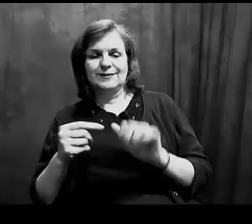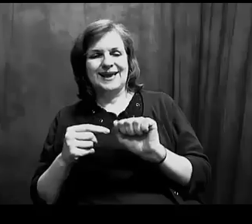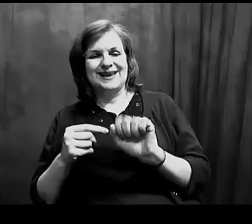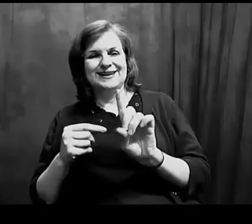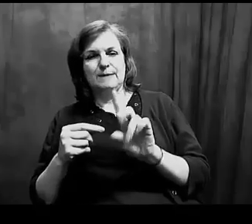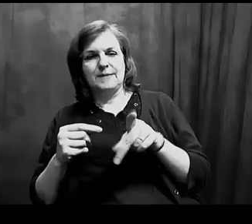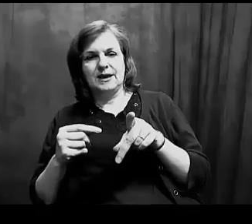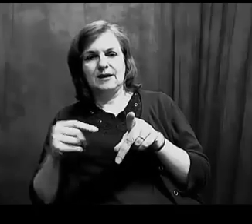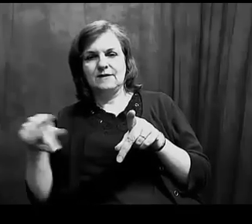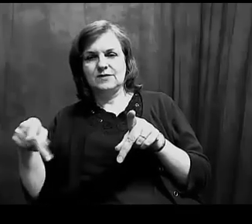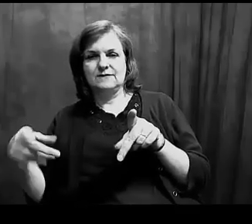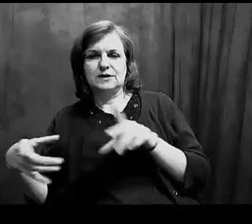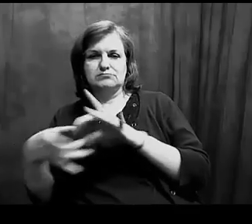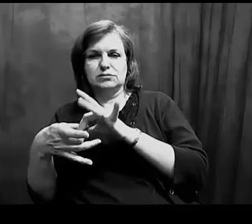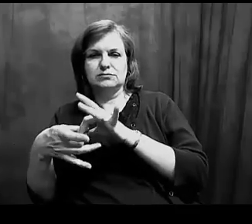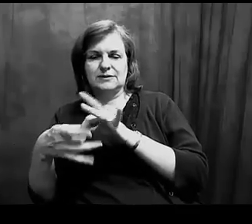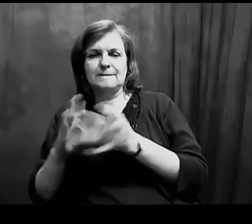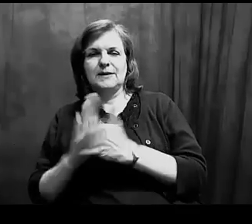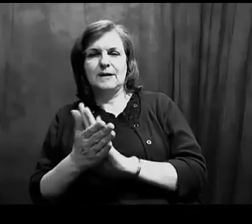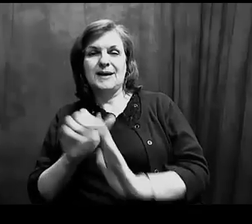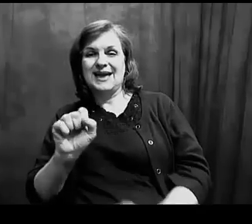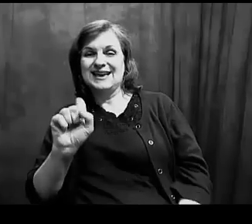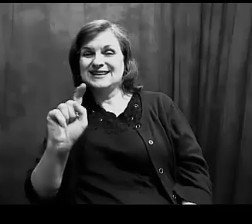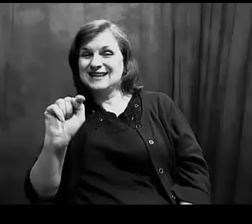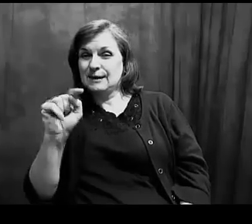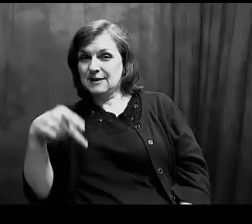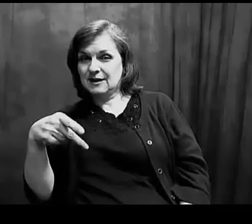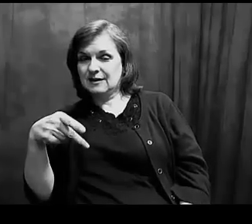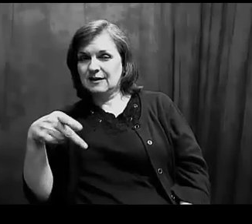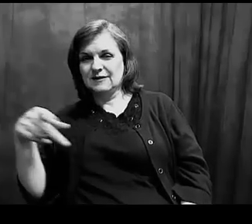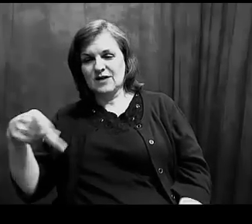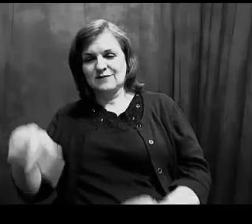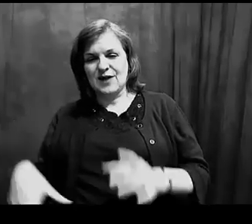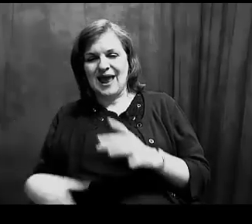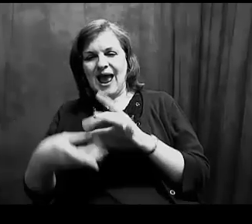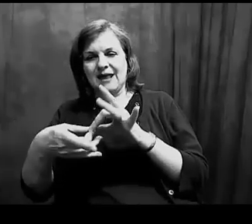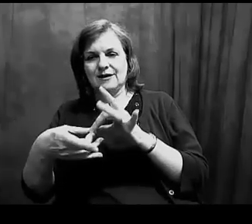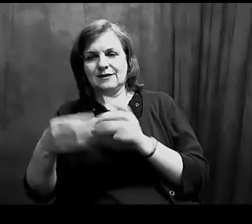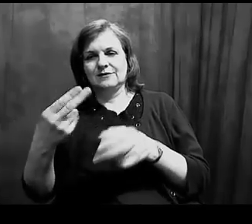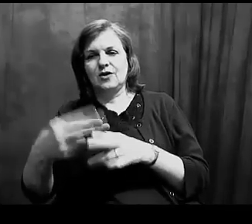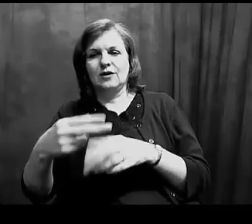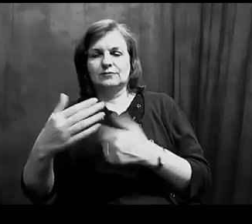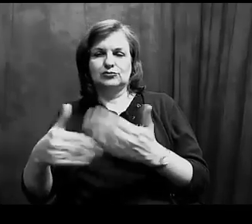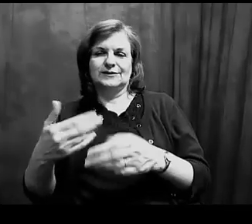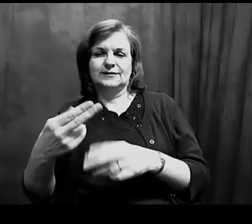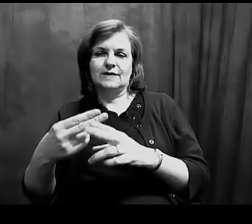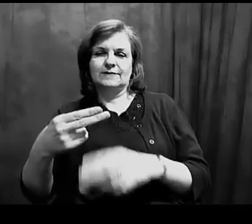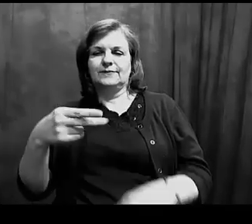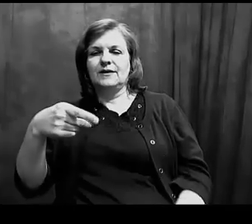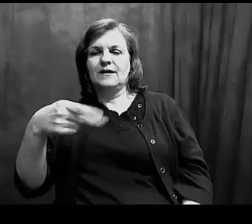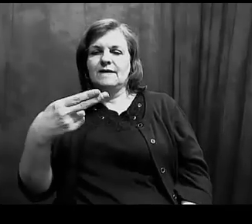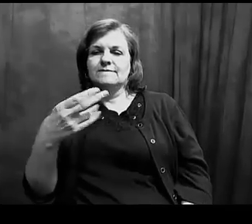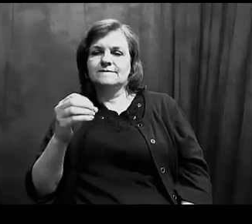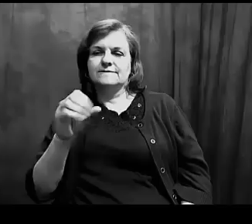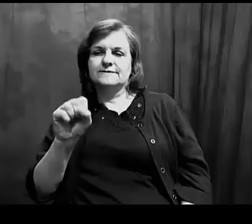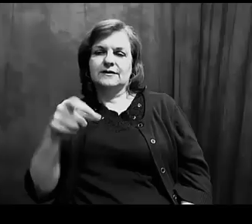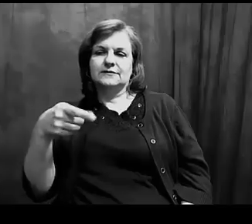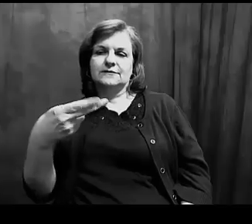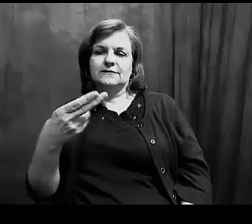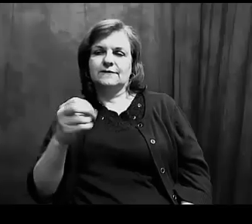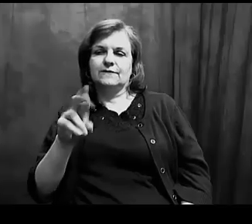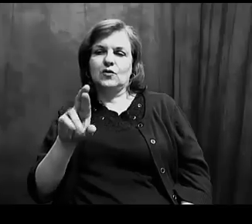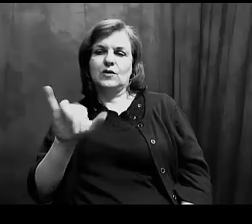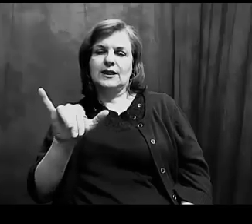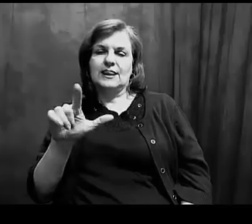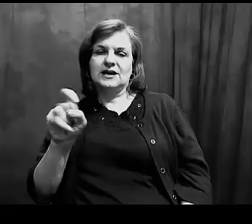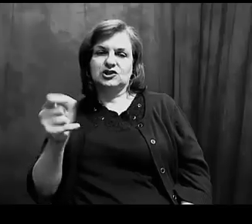taking ADP, giving it a phosphate, and making ATP. That adding a phosphate, remember we said, is